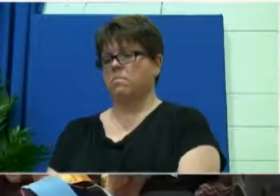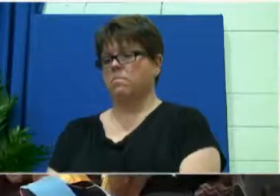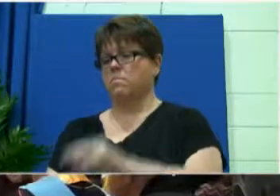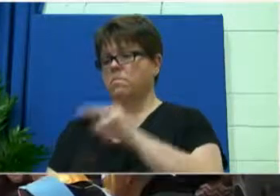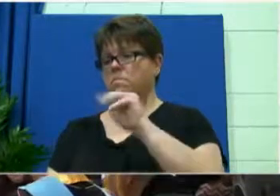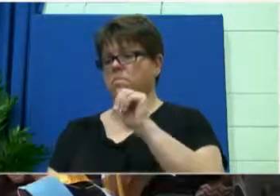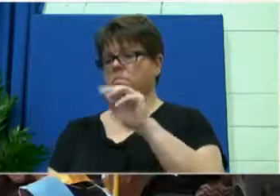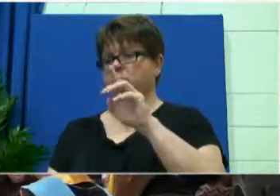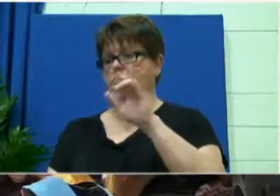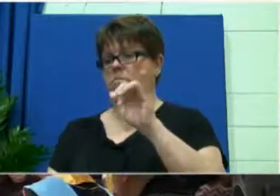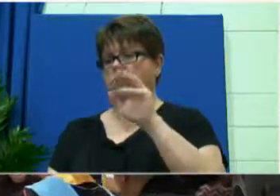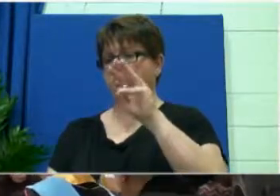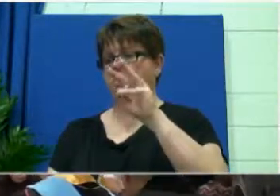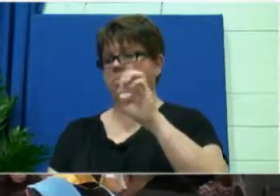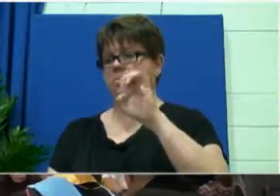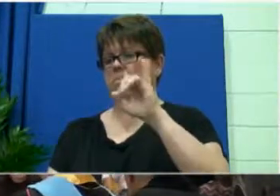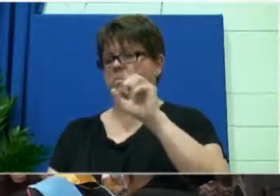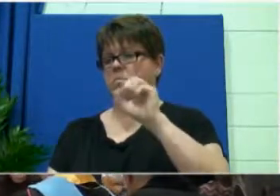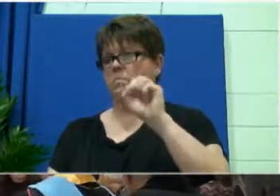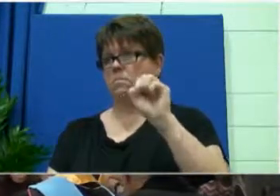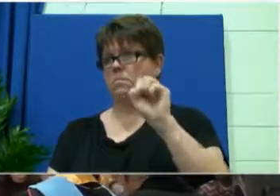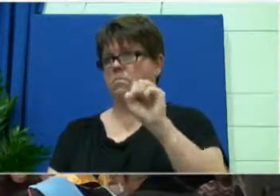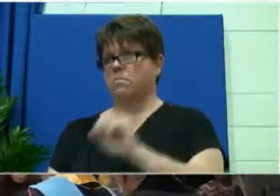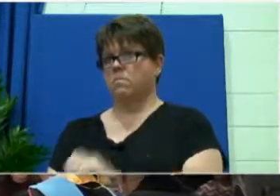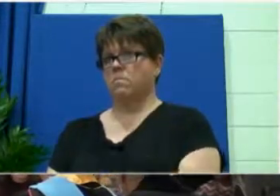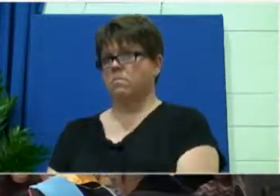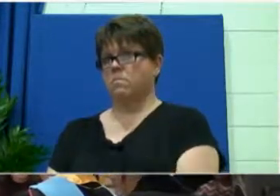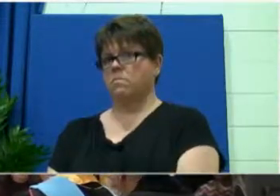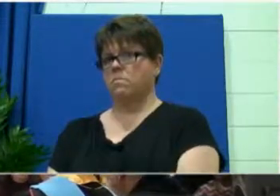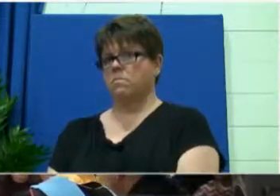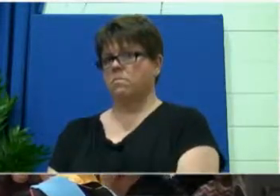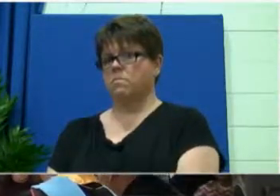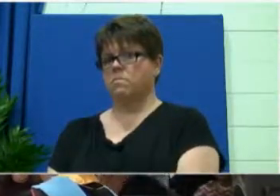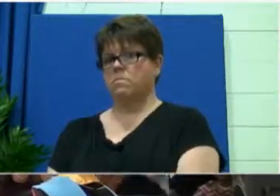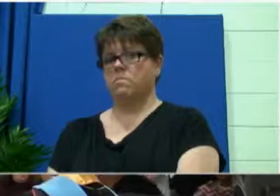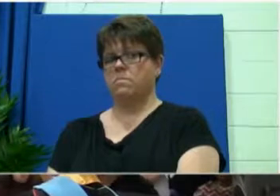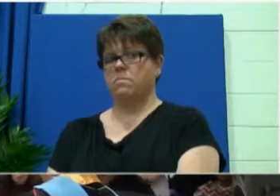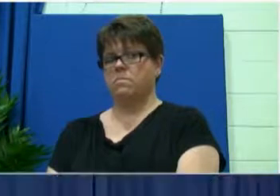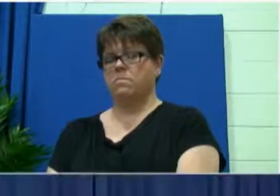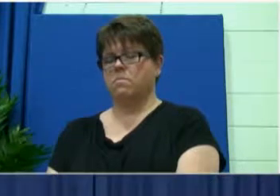Mandy Jane Weiss, Associate in Applied Science, Respiratory Therapy.